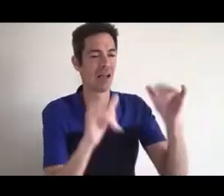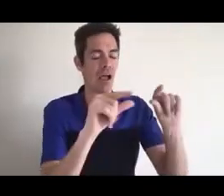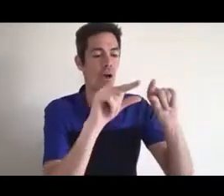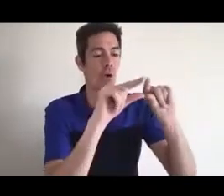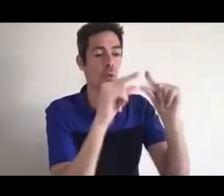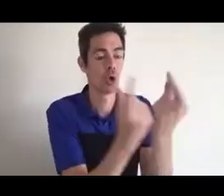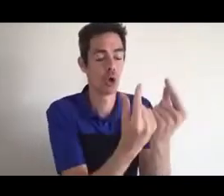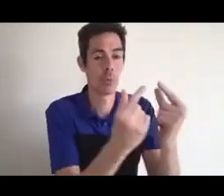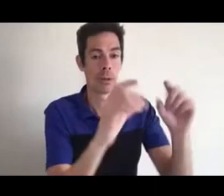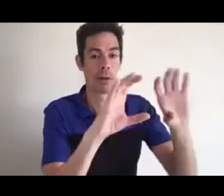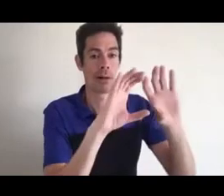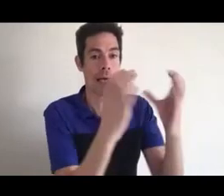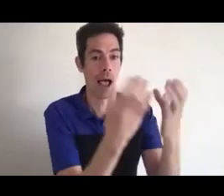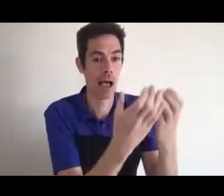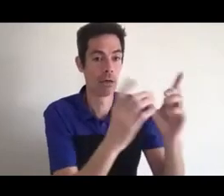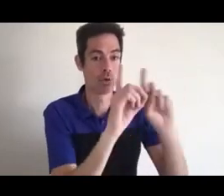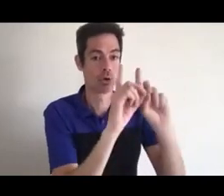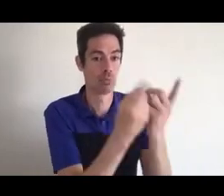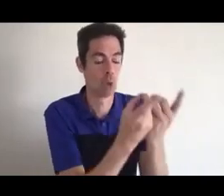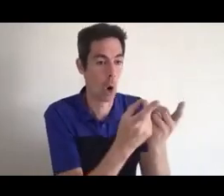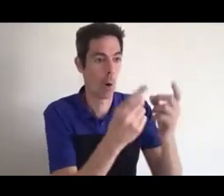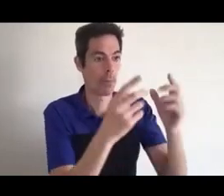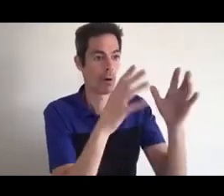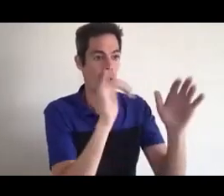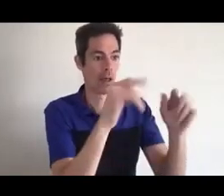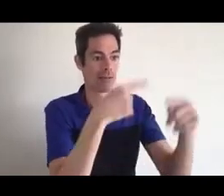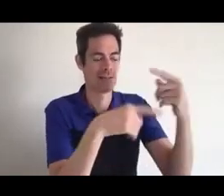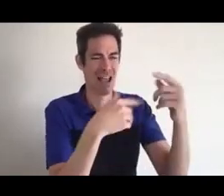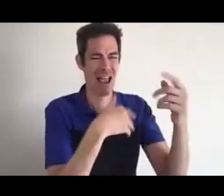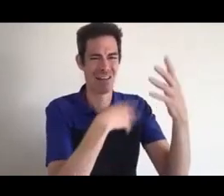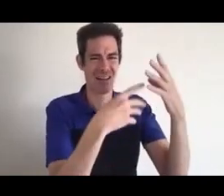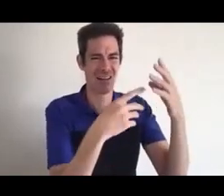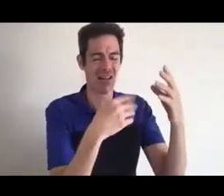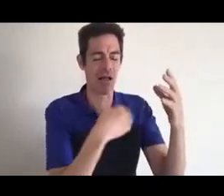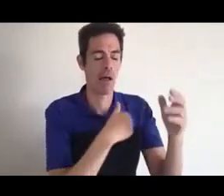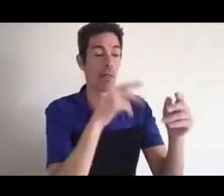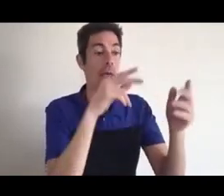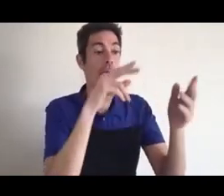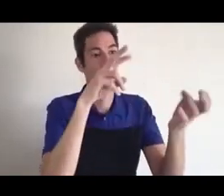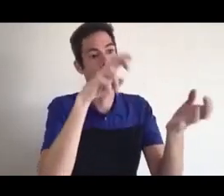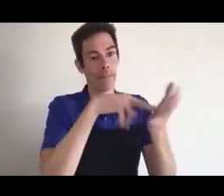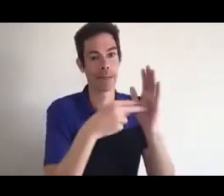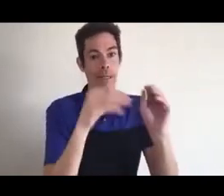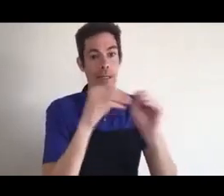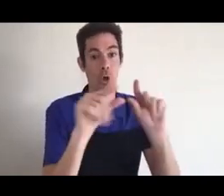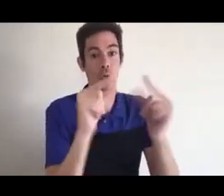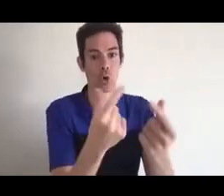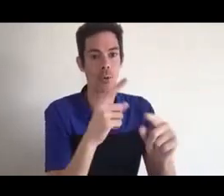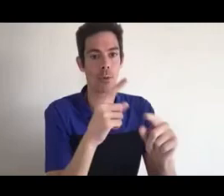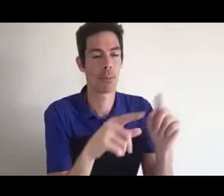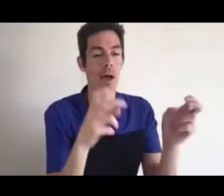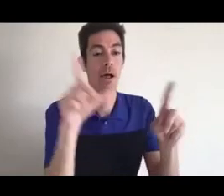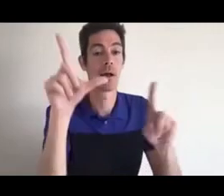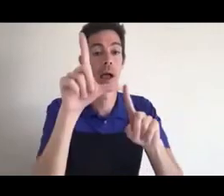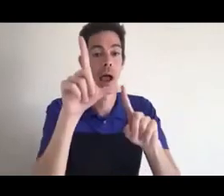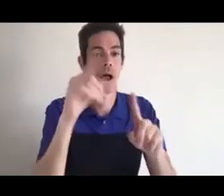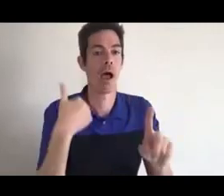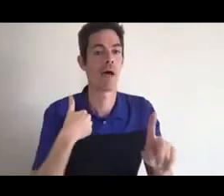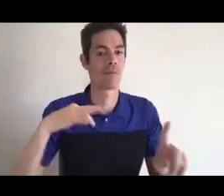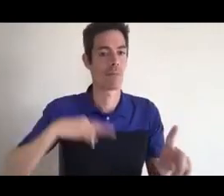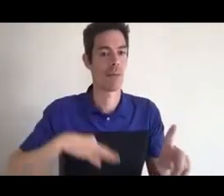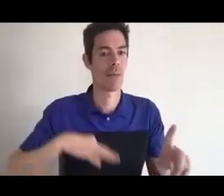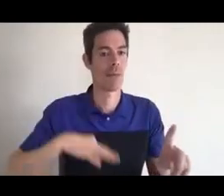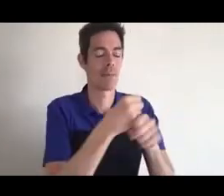there's so many things that you say, well, group or class or department, and that sign has so many different